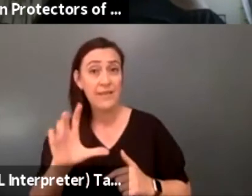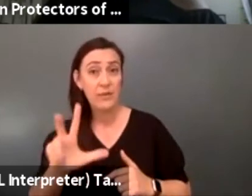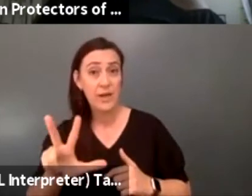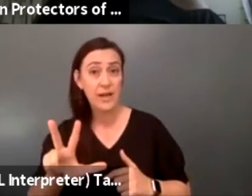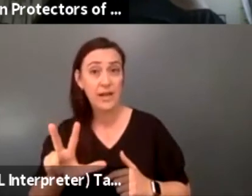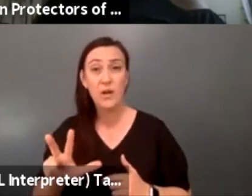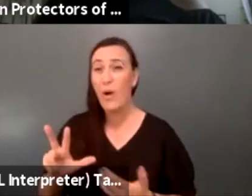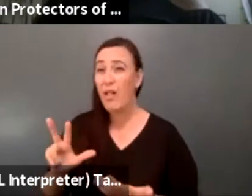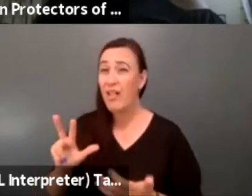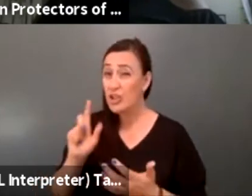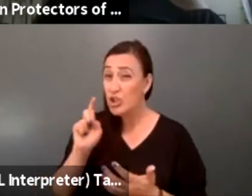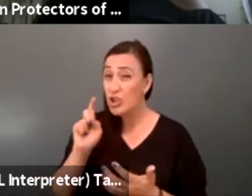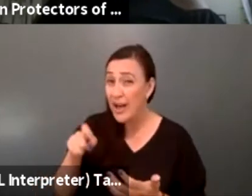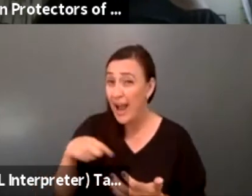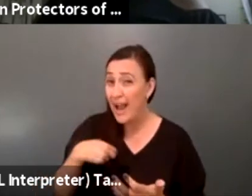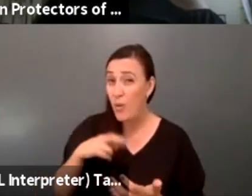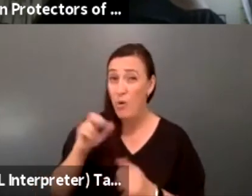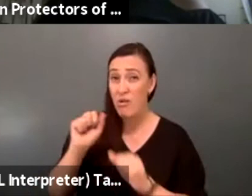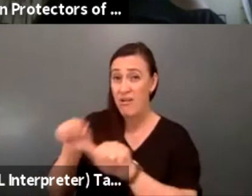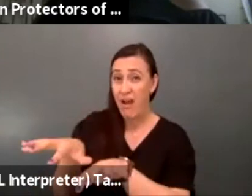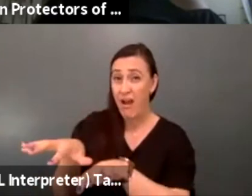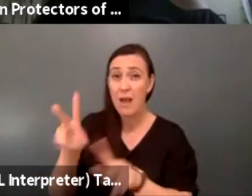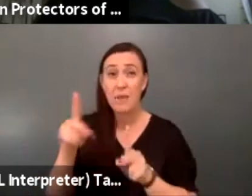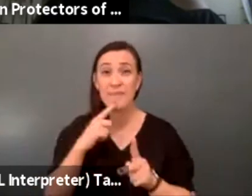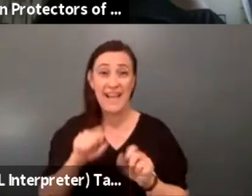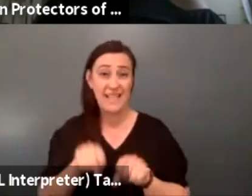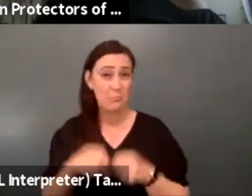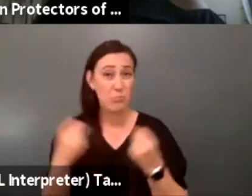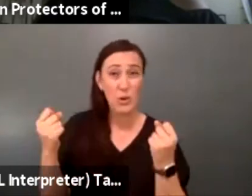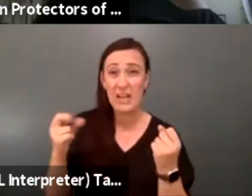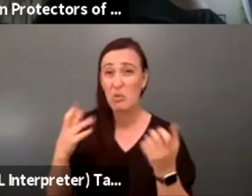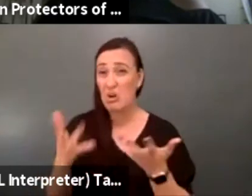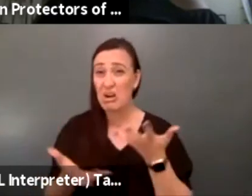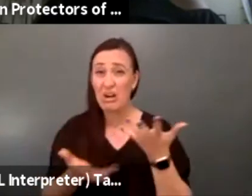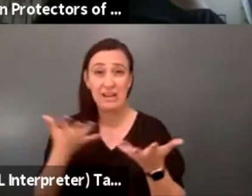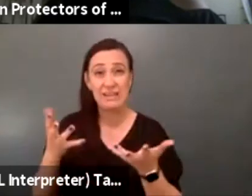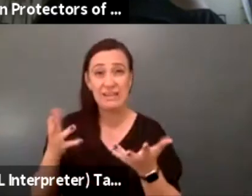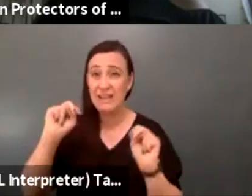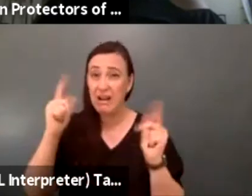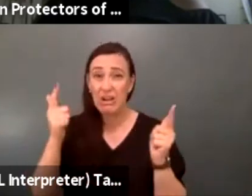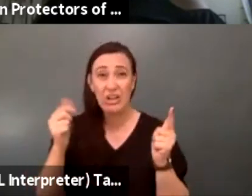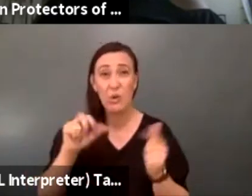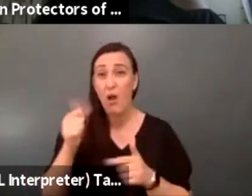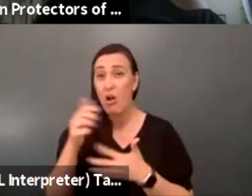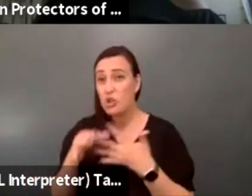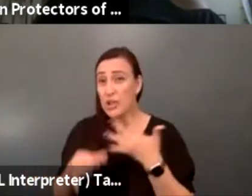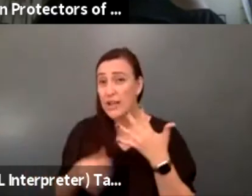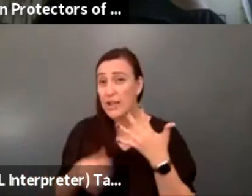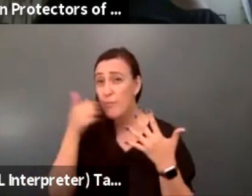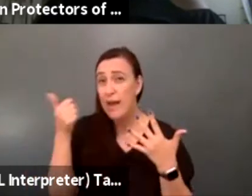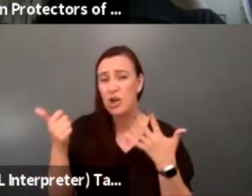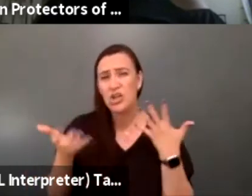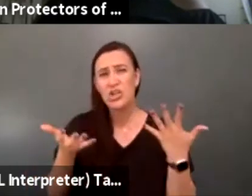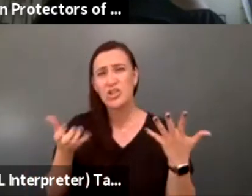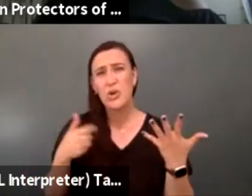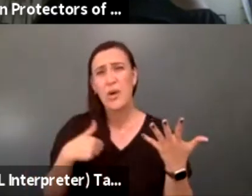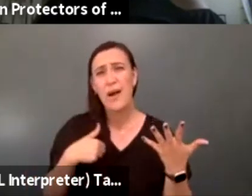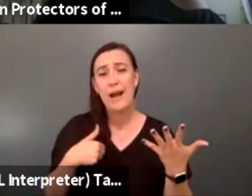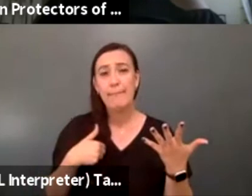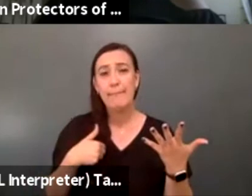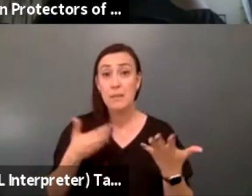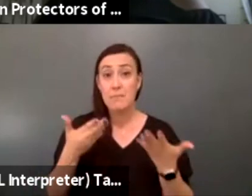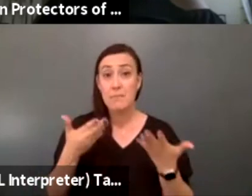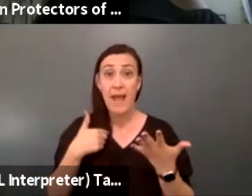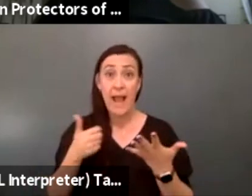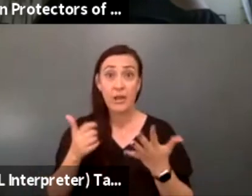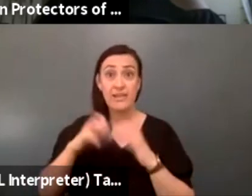at this point? Like people are saying how that's broken, or it could be broken, and there's other alternatives. Like I cannot do it